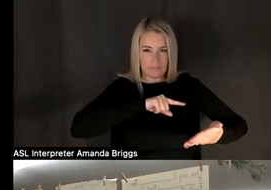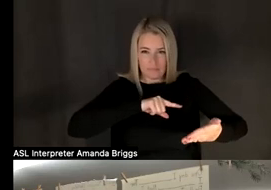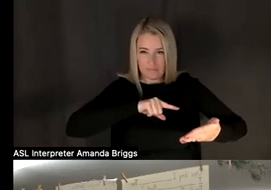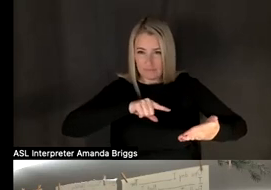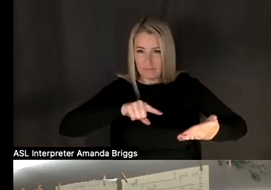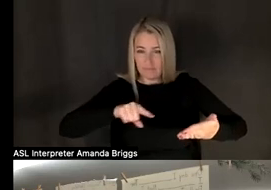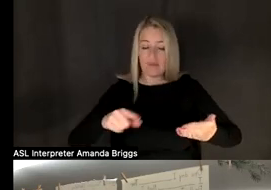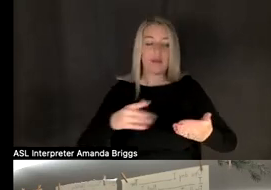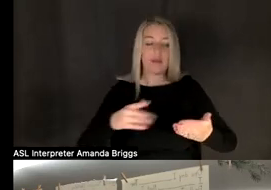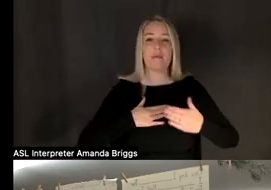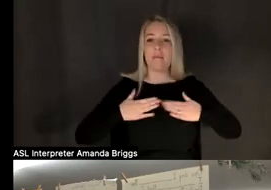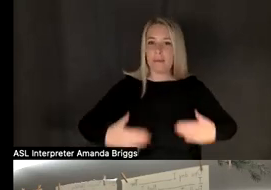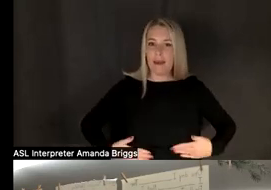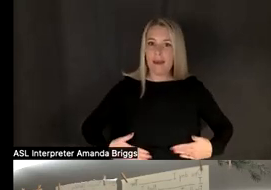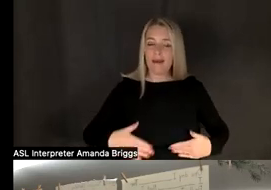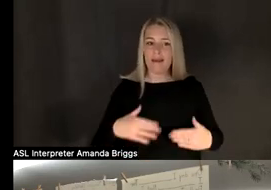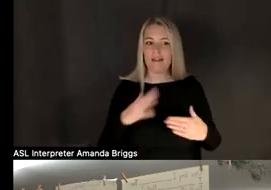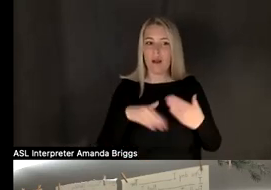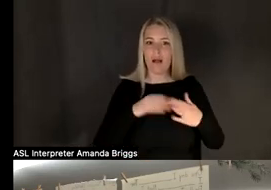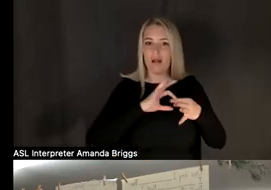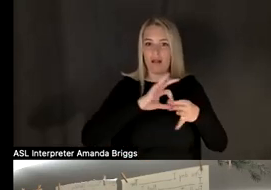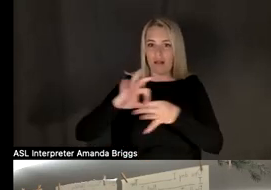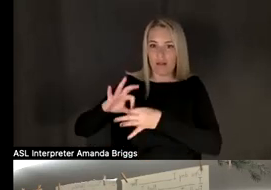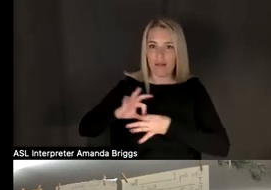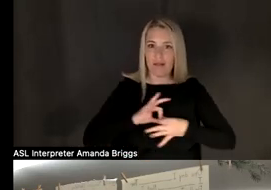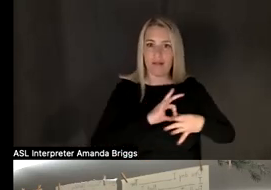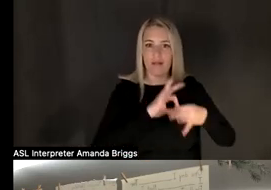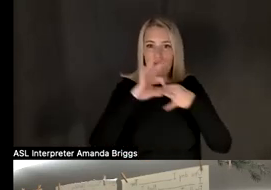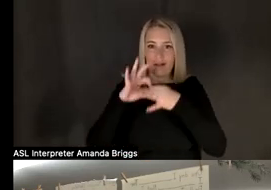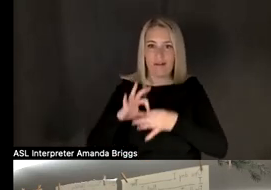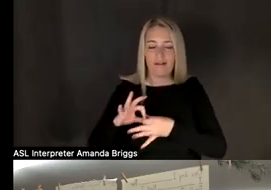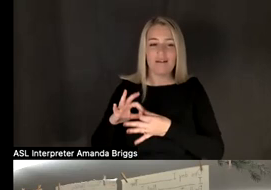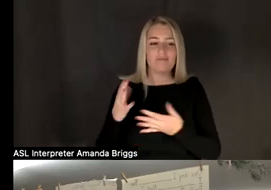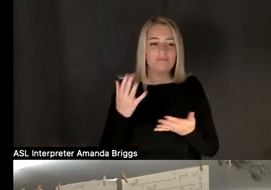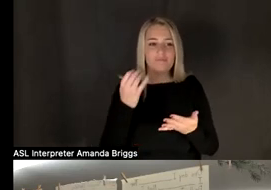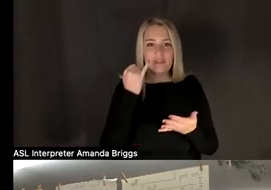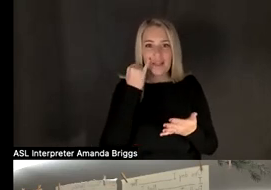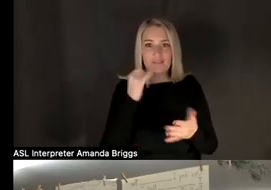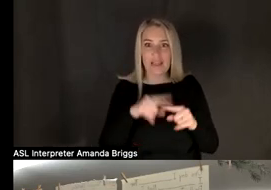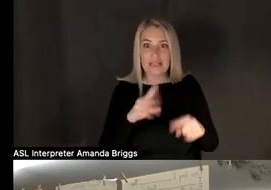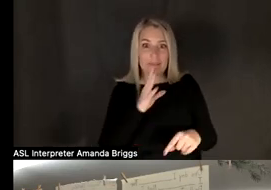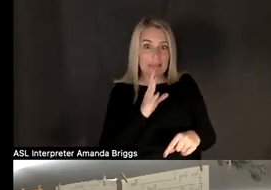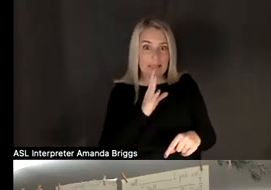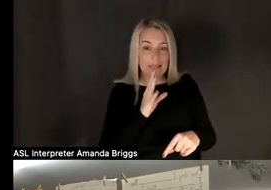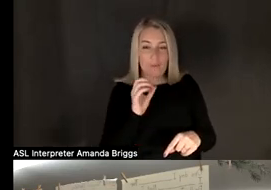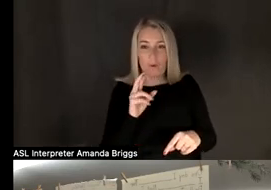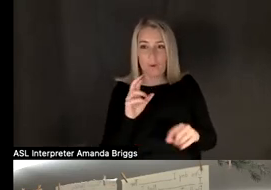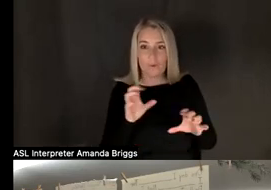And if my body isn't able to speak and do a movement at the same time, I will not even be able to get